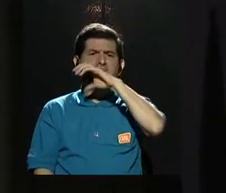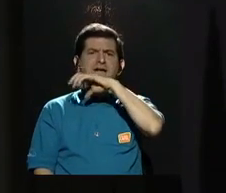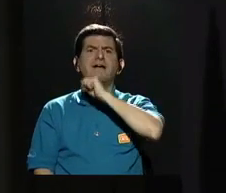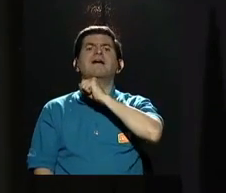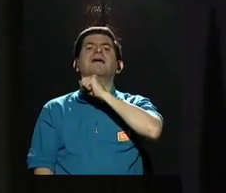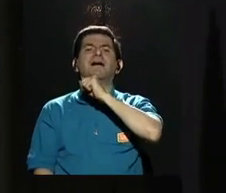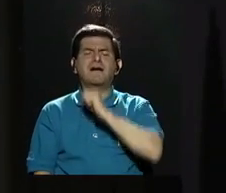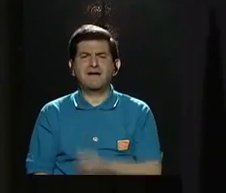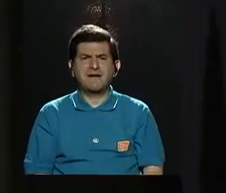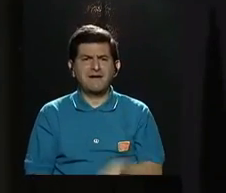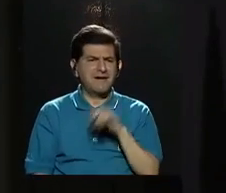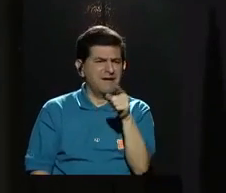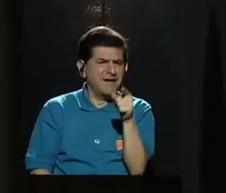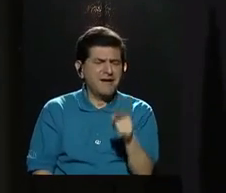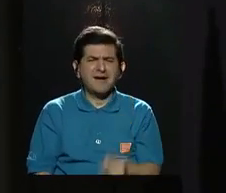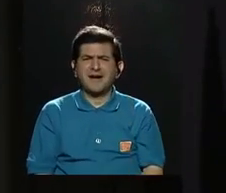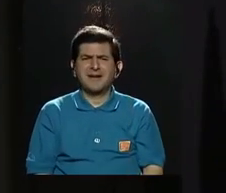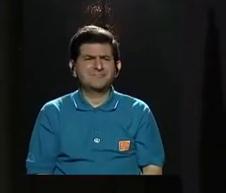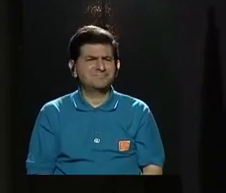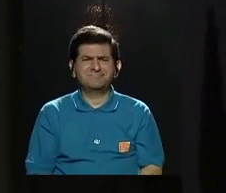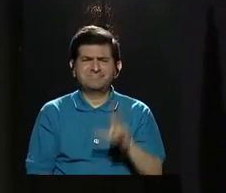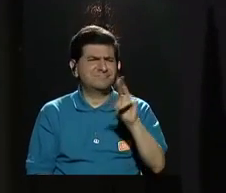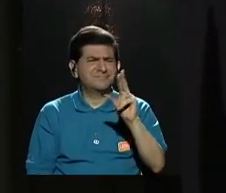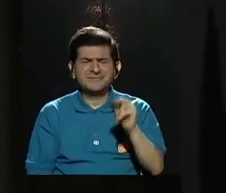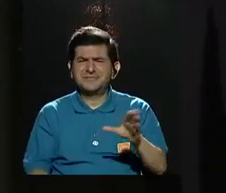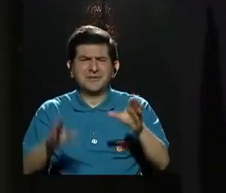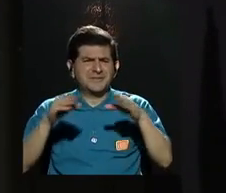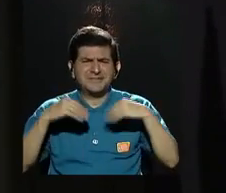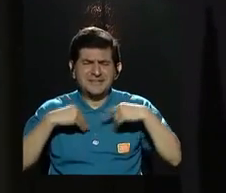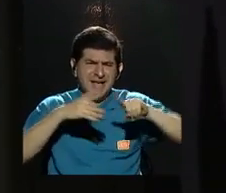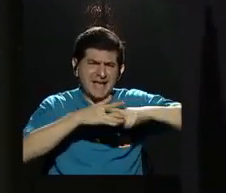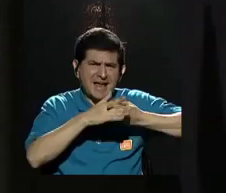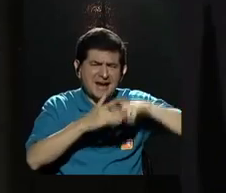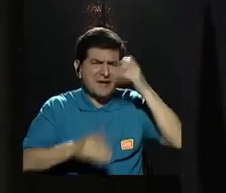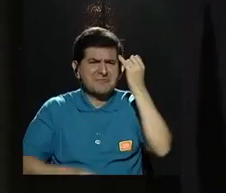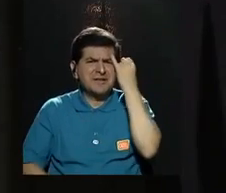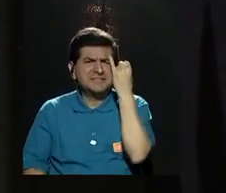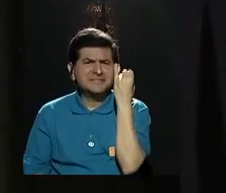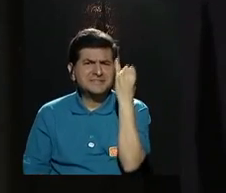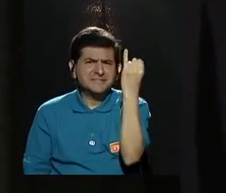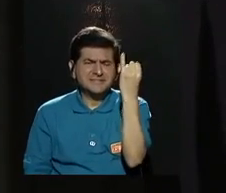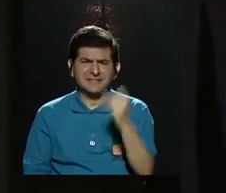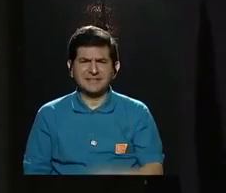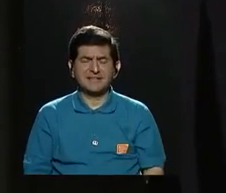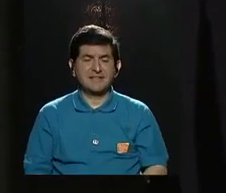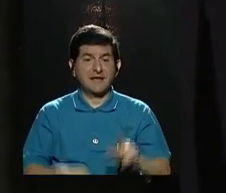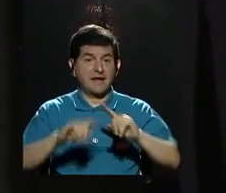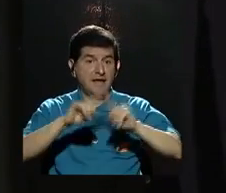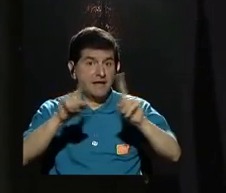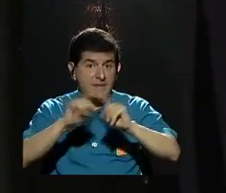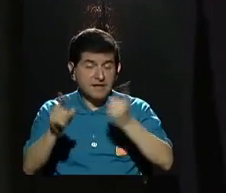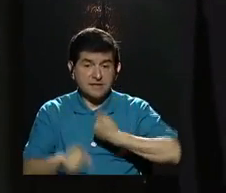of the conceptual tools on which we are compelled to rely.